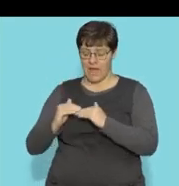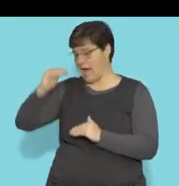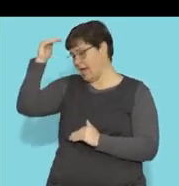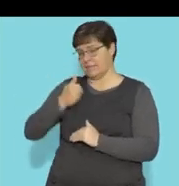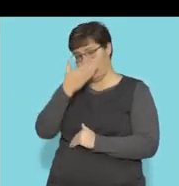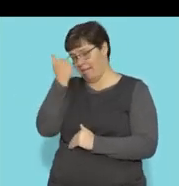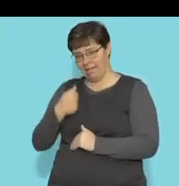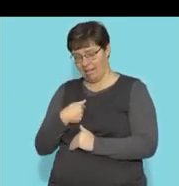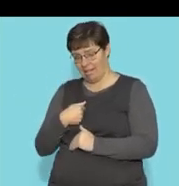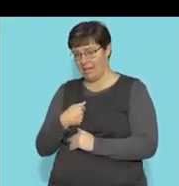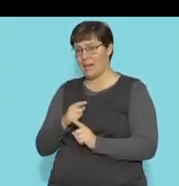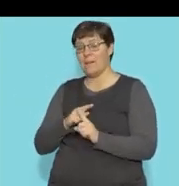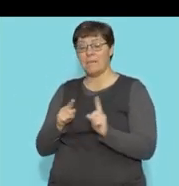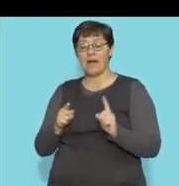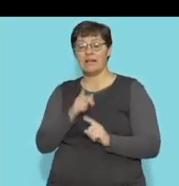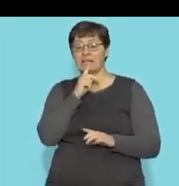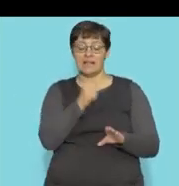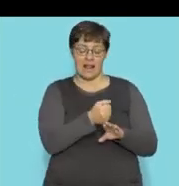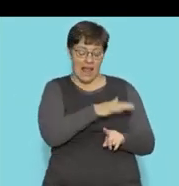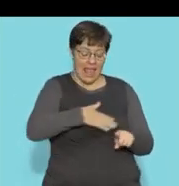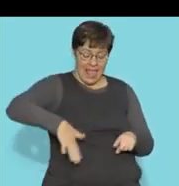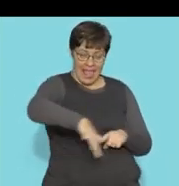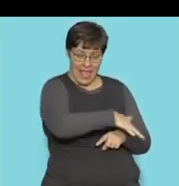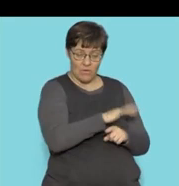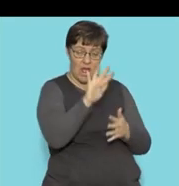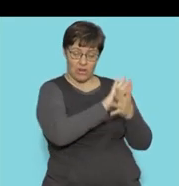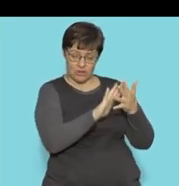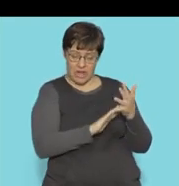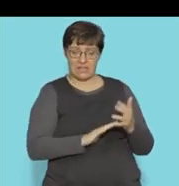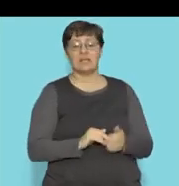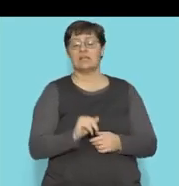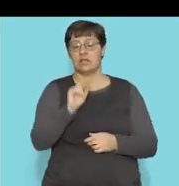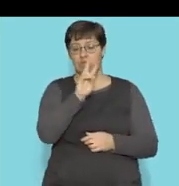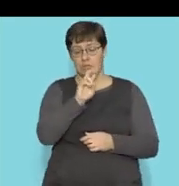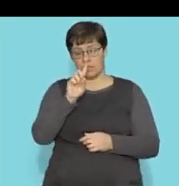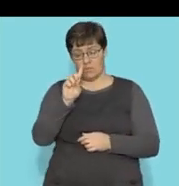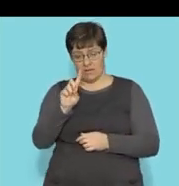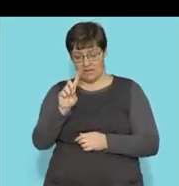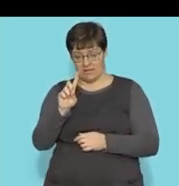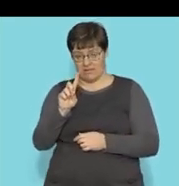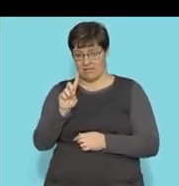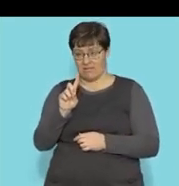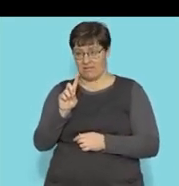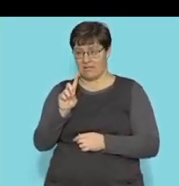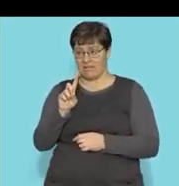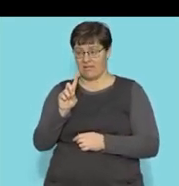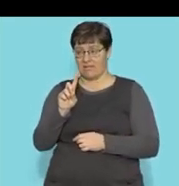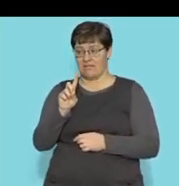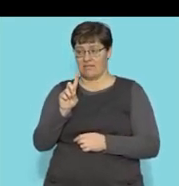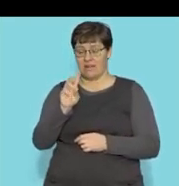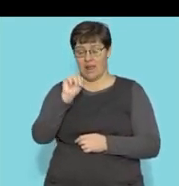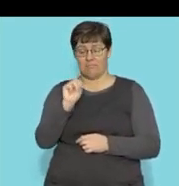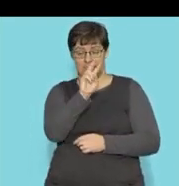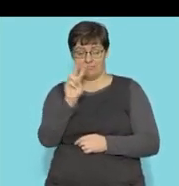my height is, but I was told what the area of the shaded region is, and the shaded region is my base. So I'm going